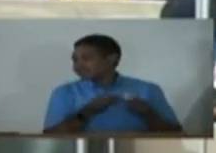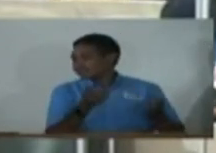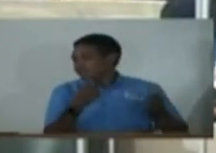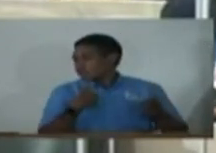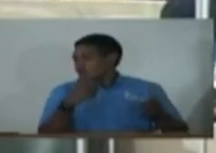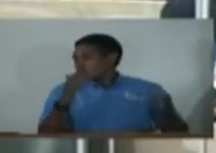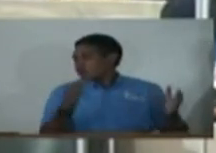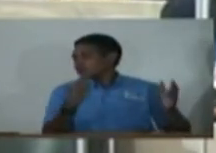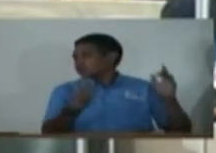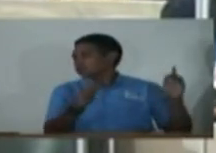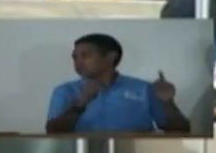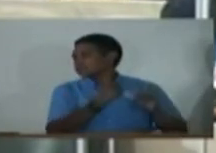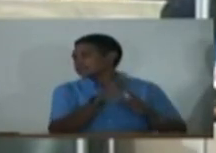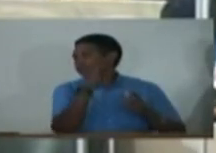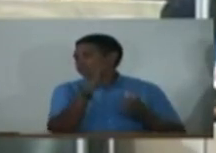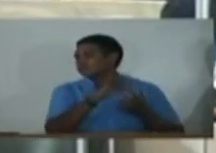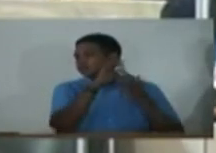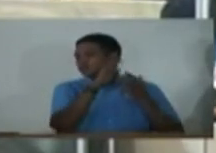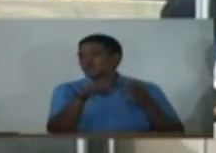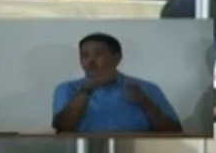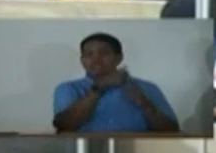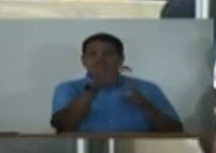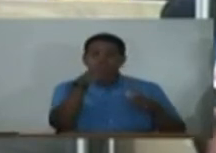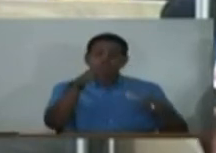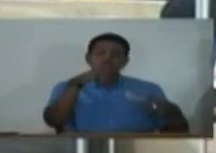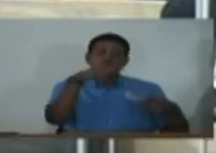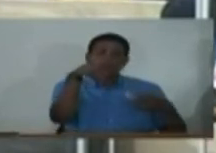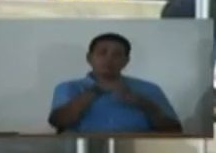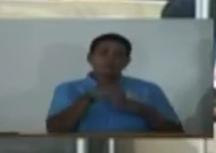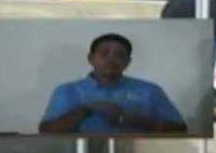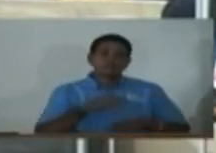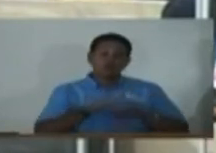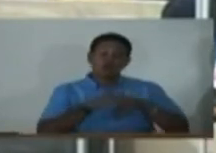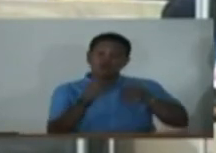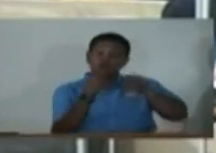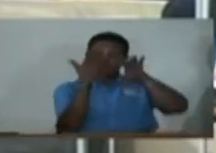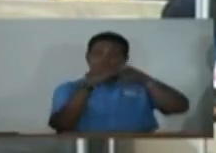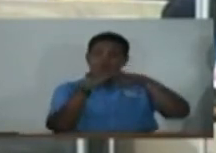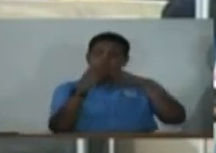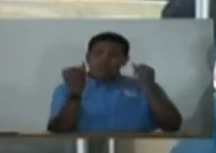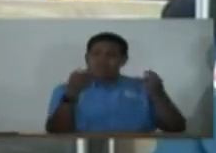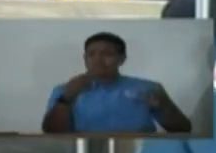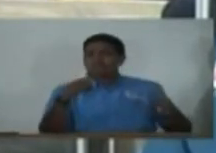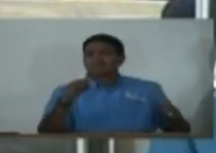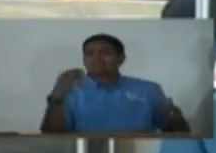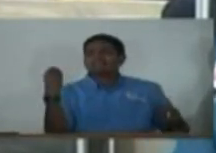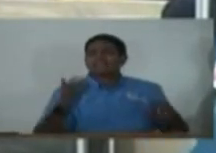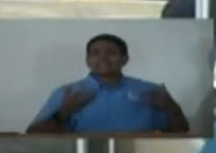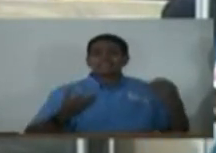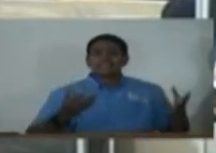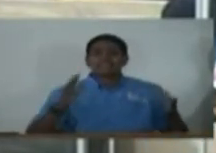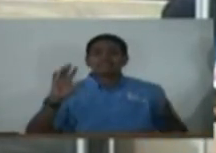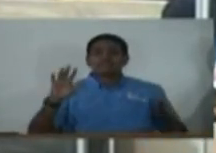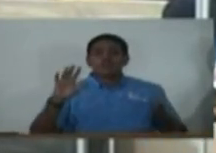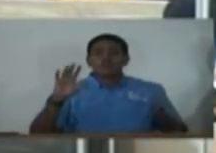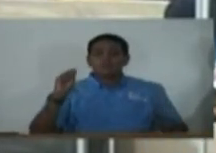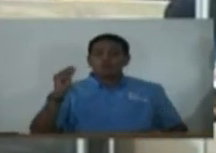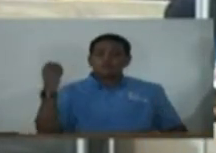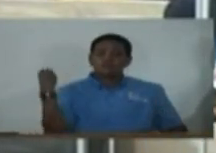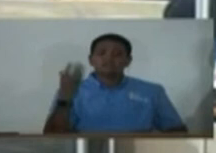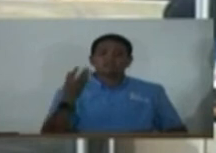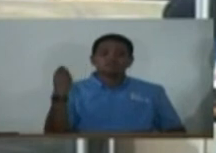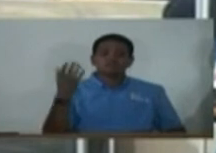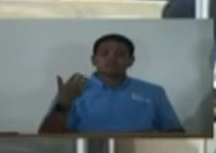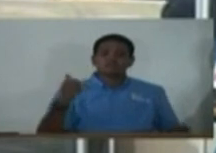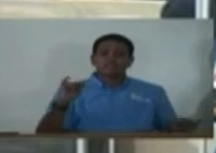Speaker, especially those who still participate on Zoom, still give your tithes. It is part of